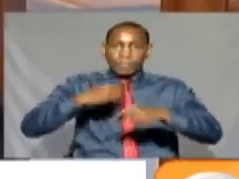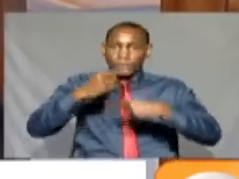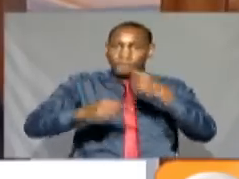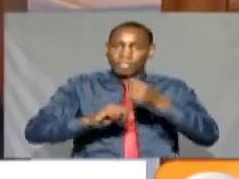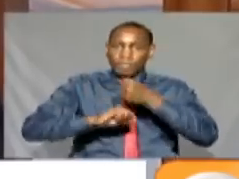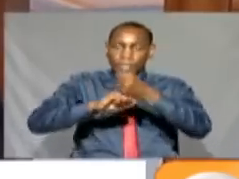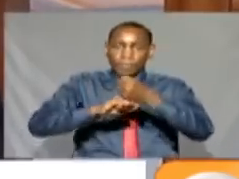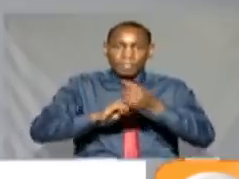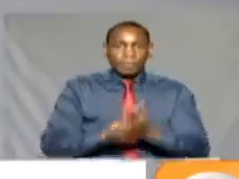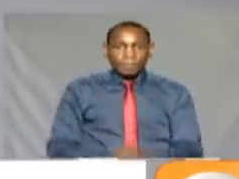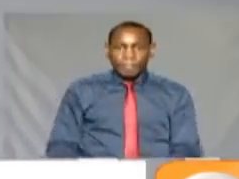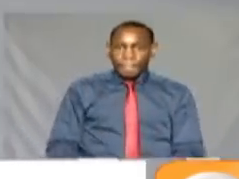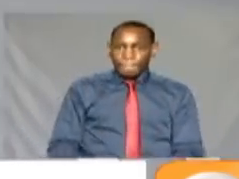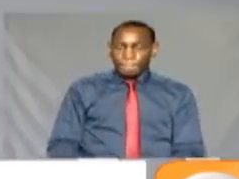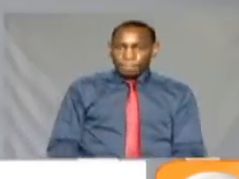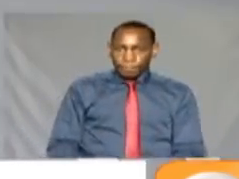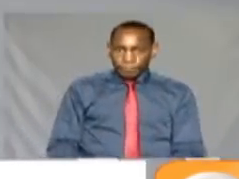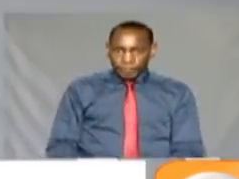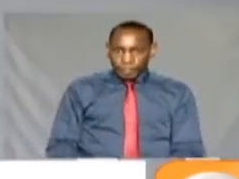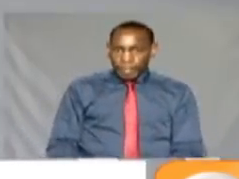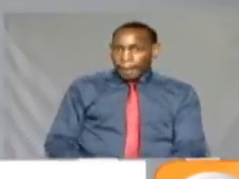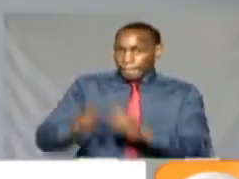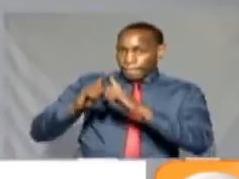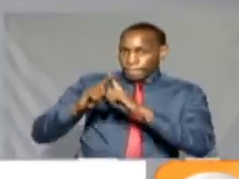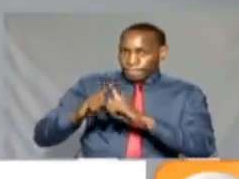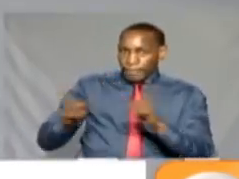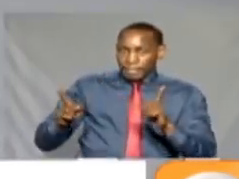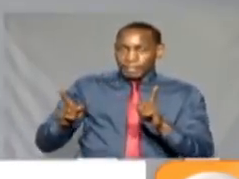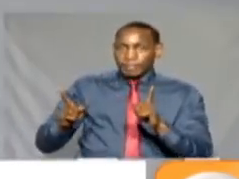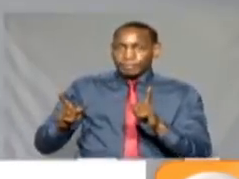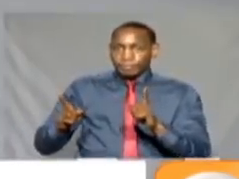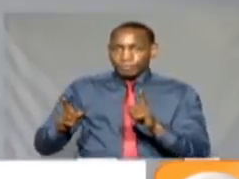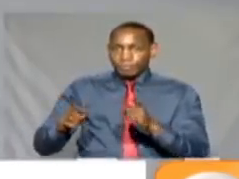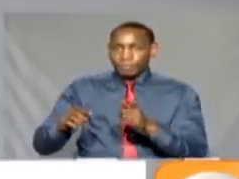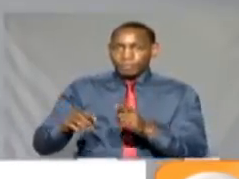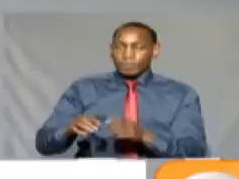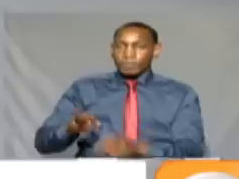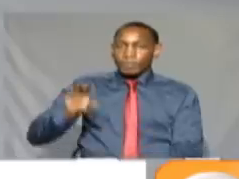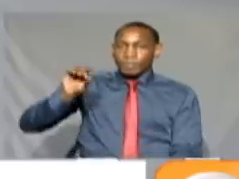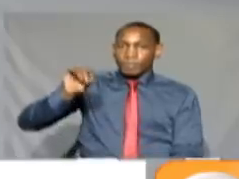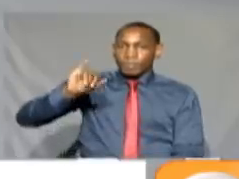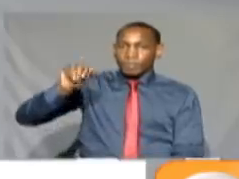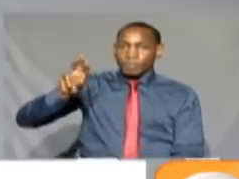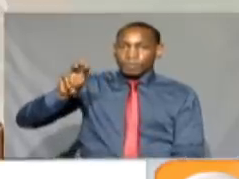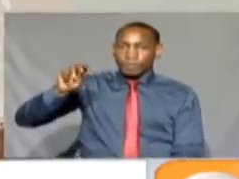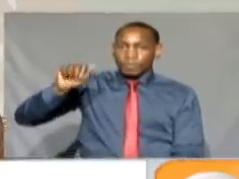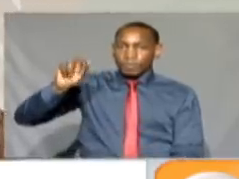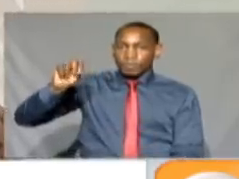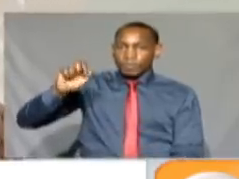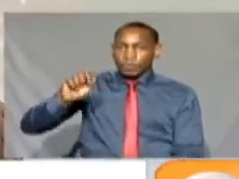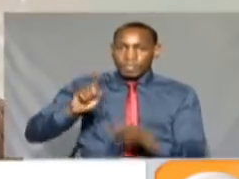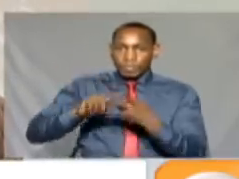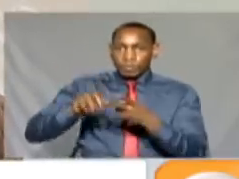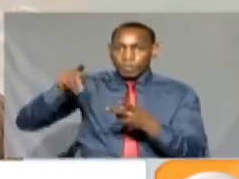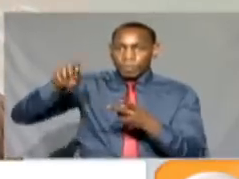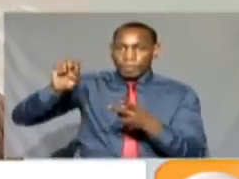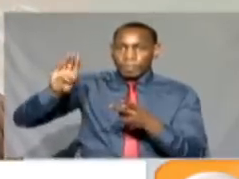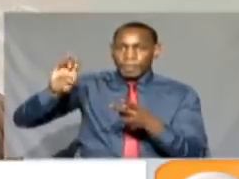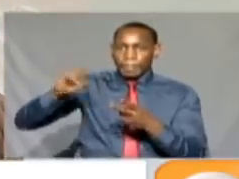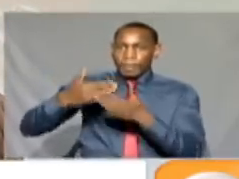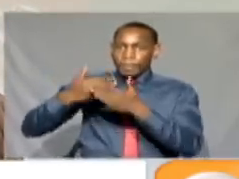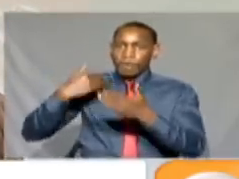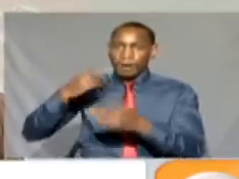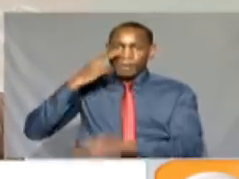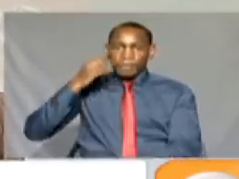industry. But guys, let's face it. The likes of Ojuang, mm-hmm. Mzee Pembe, mm-hmm. and those comedians of, you know, back in the